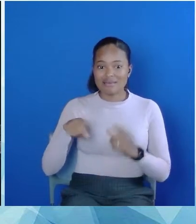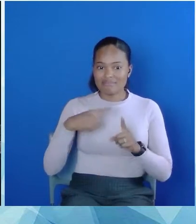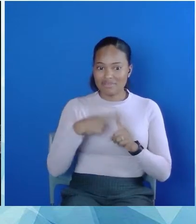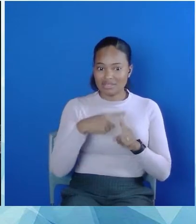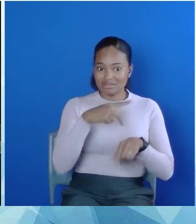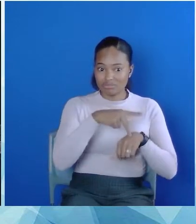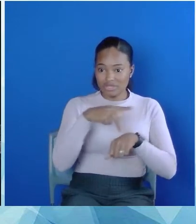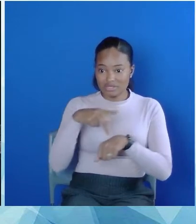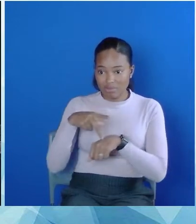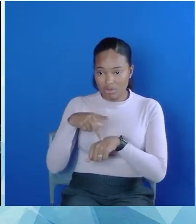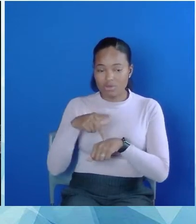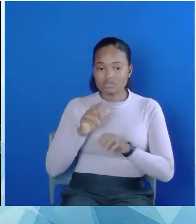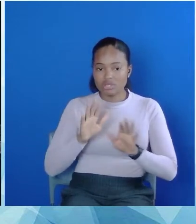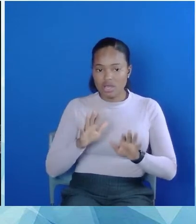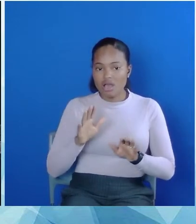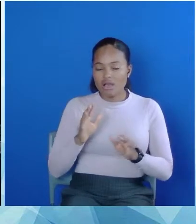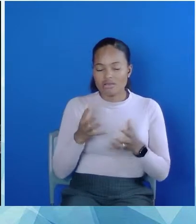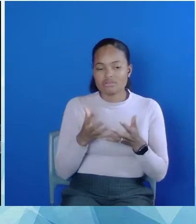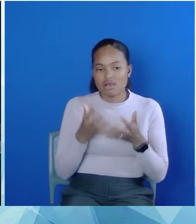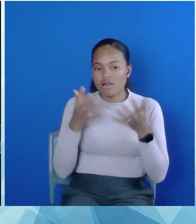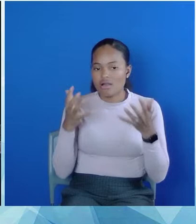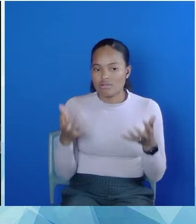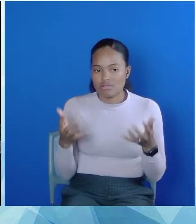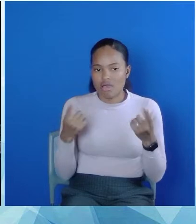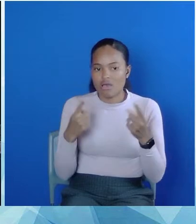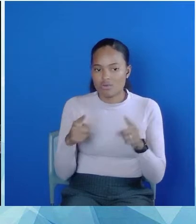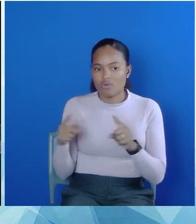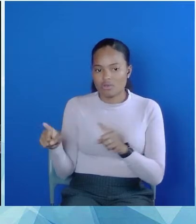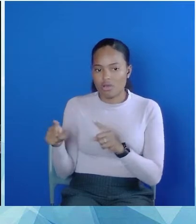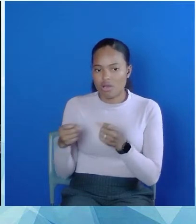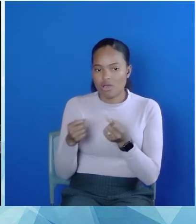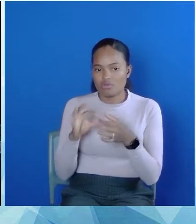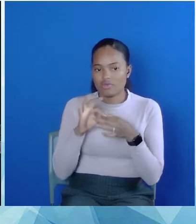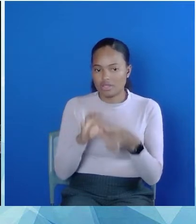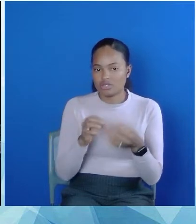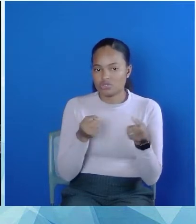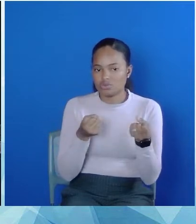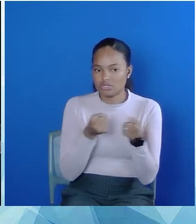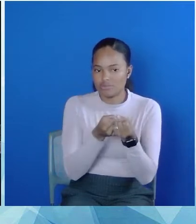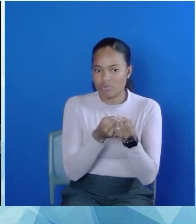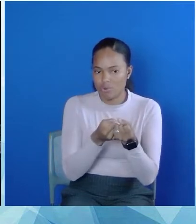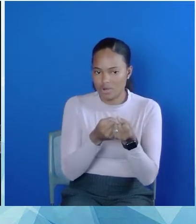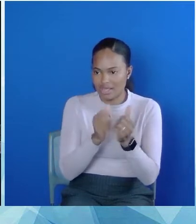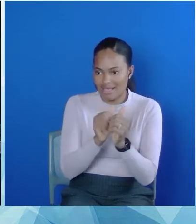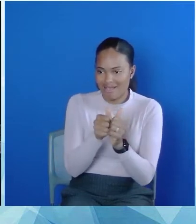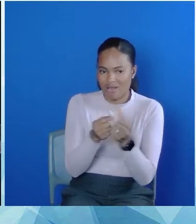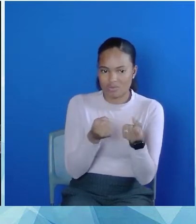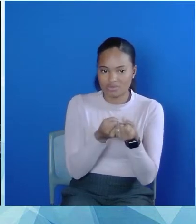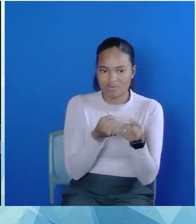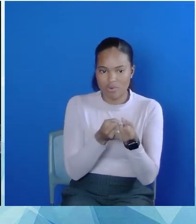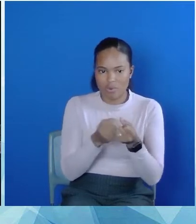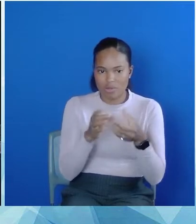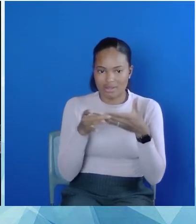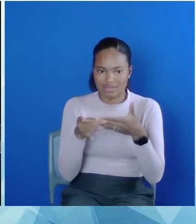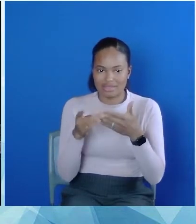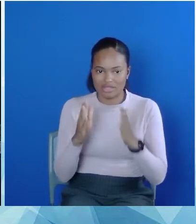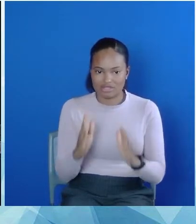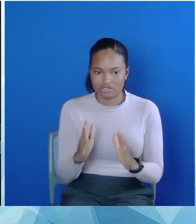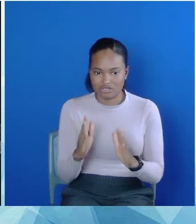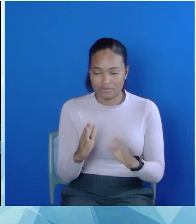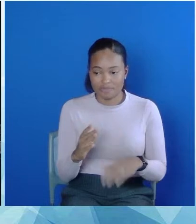but there's a lot that goes into supporting leaders. And what we're doing right now